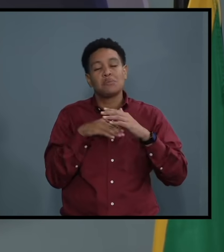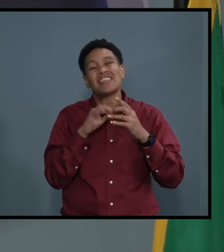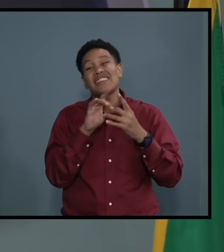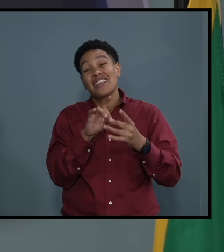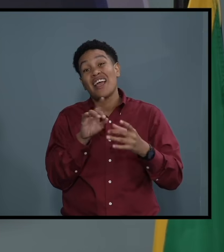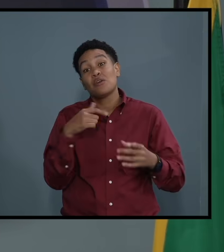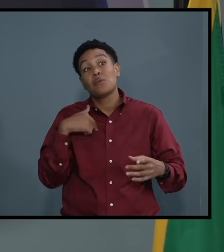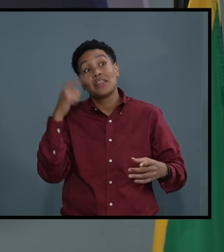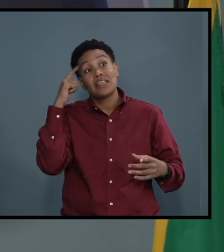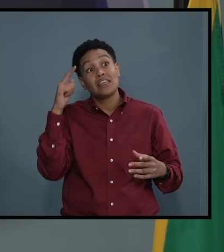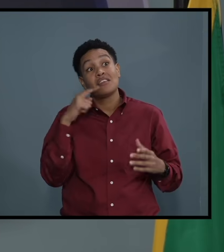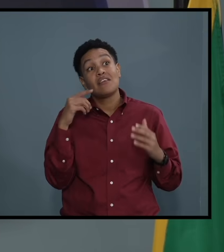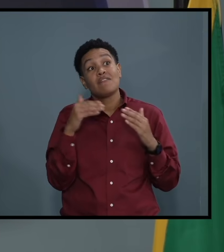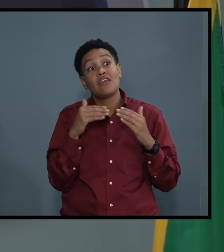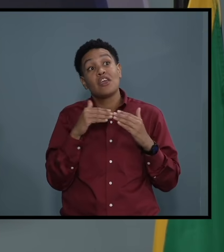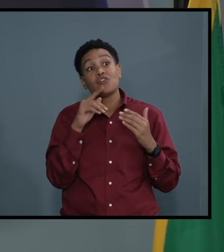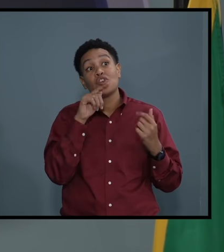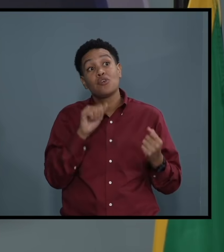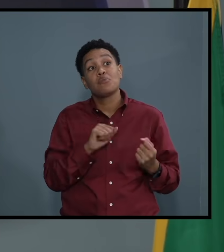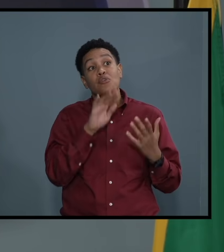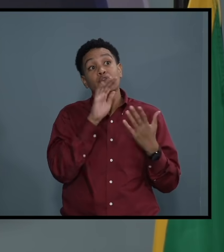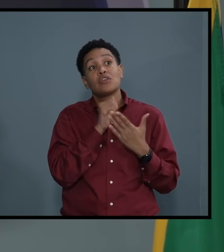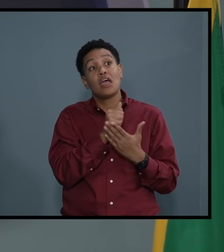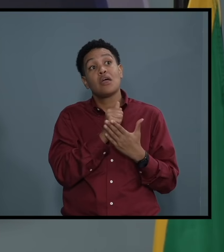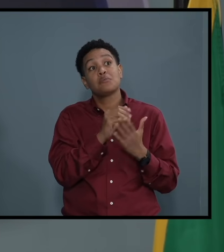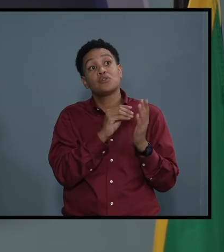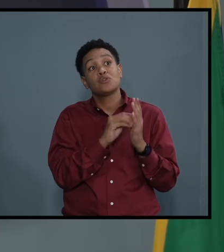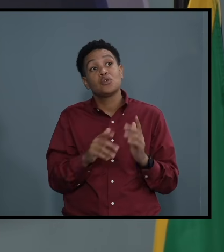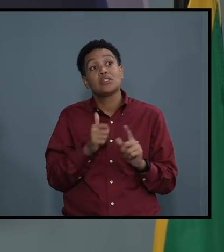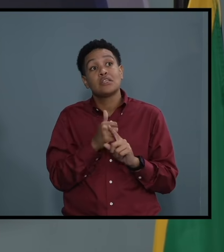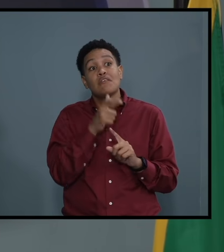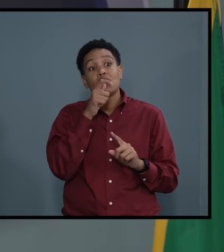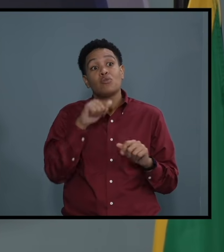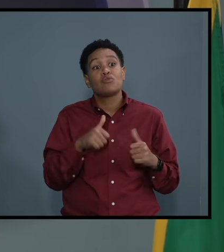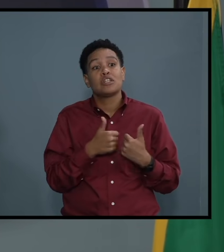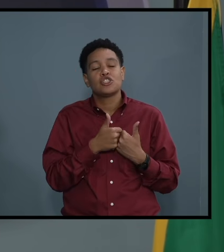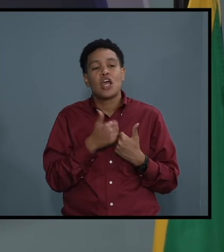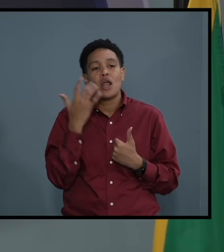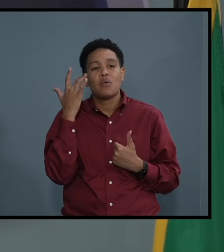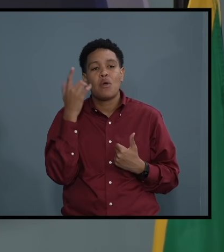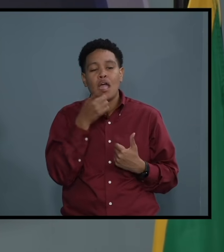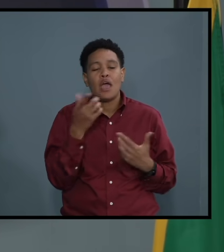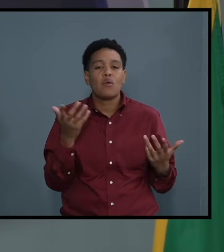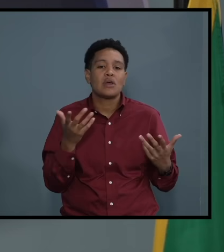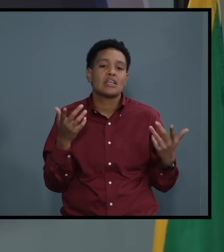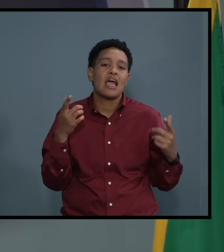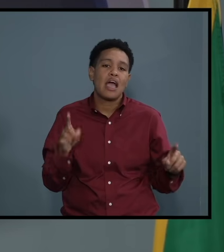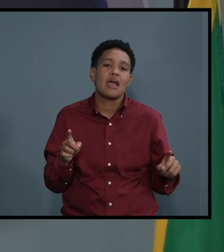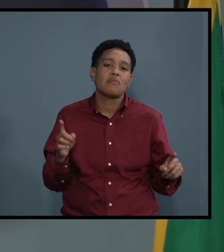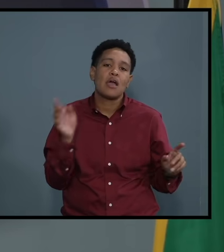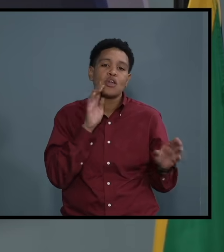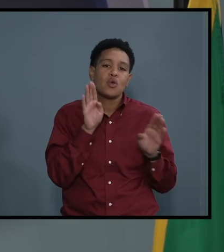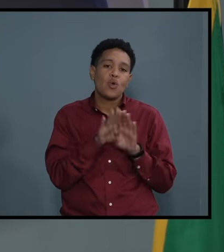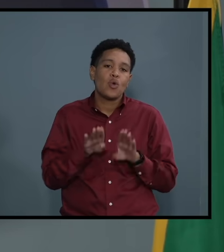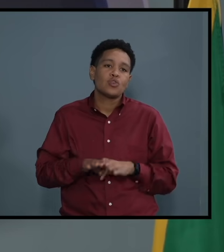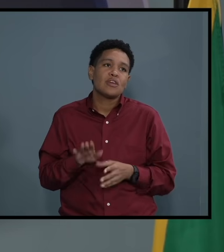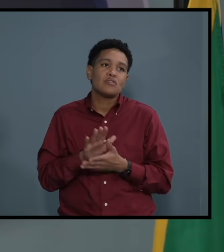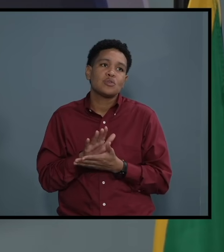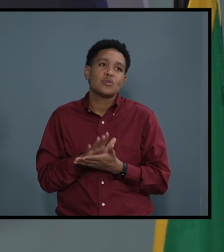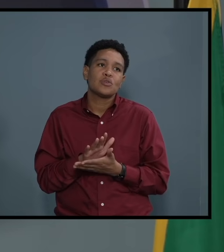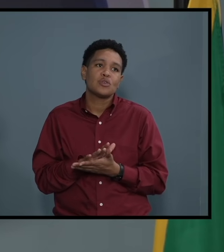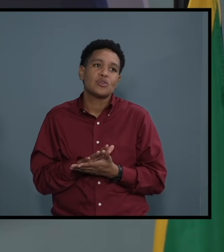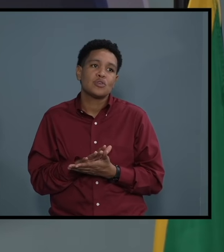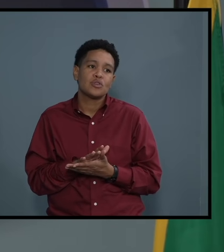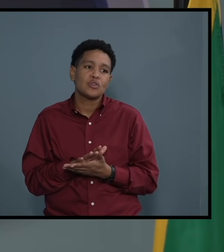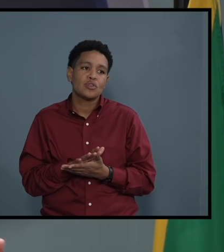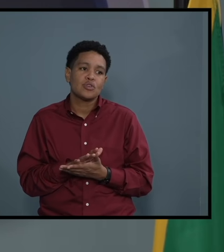we think it is the fairest approach to helping the students who have been challenged because of what has happened and the closure of schools.